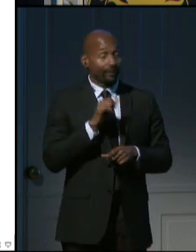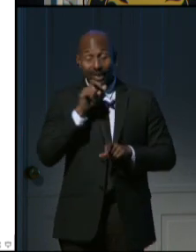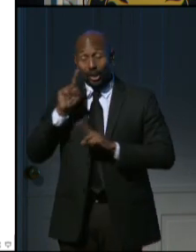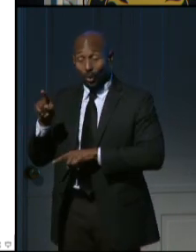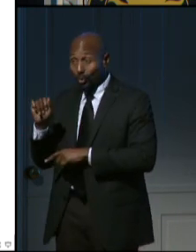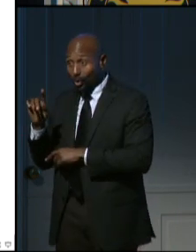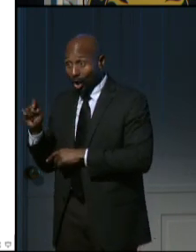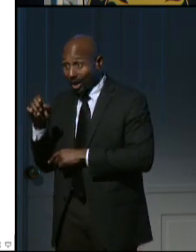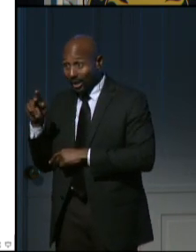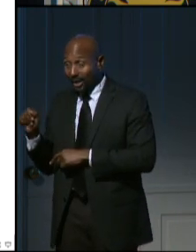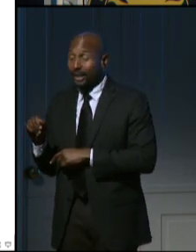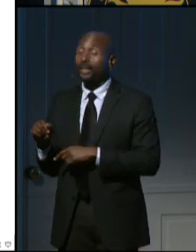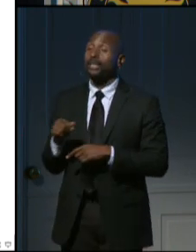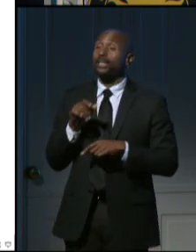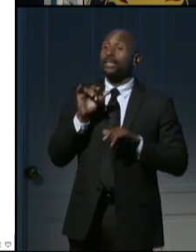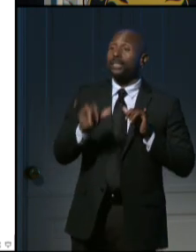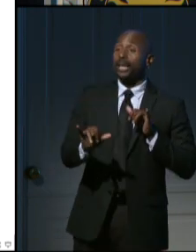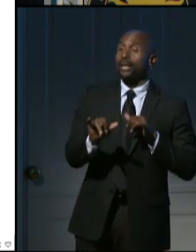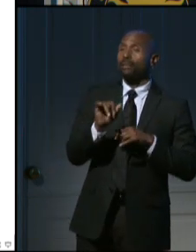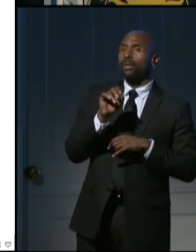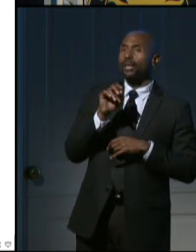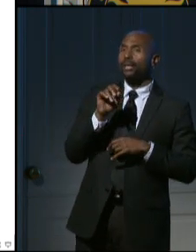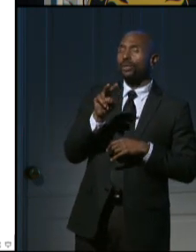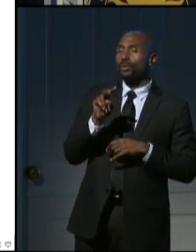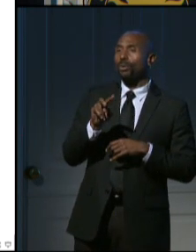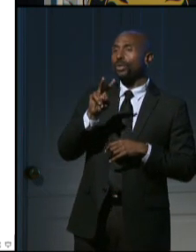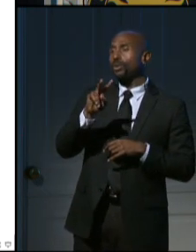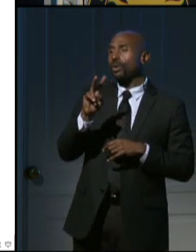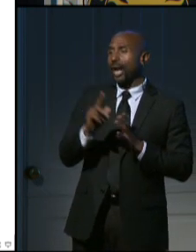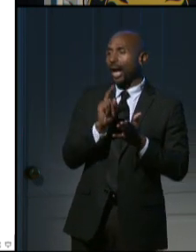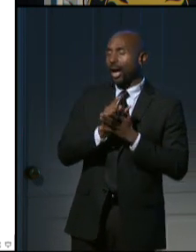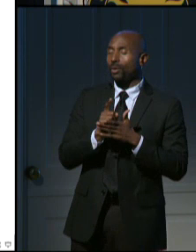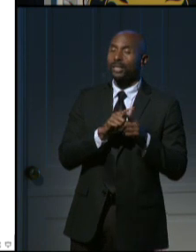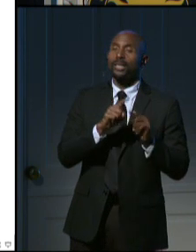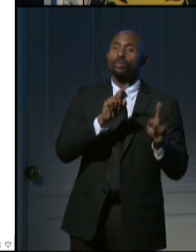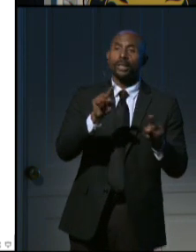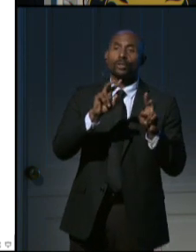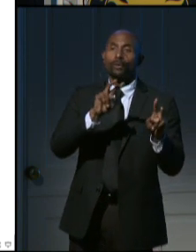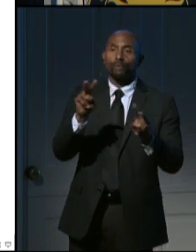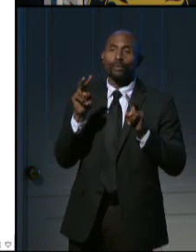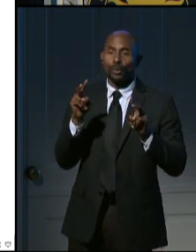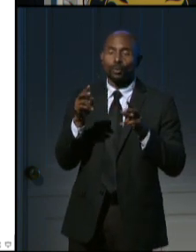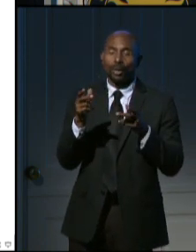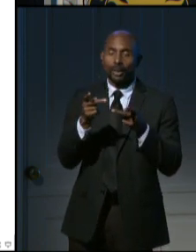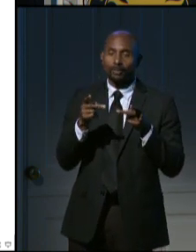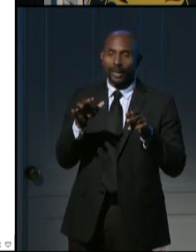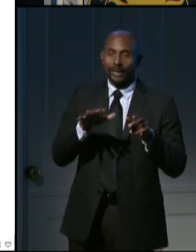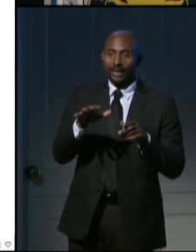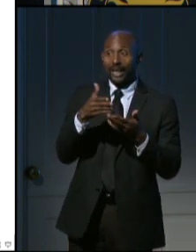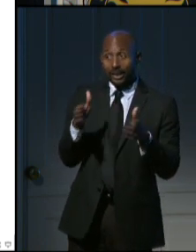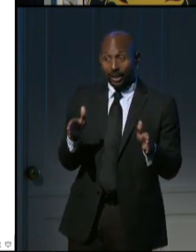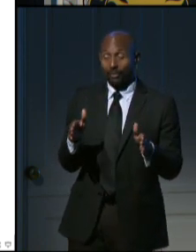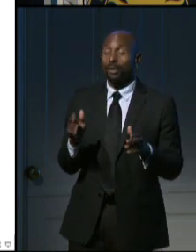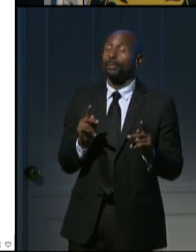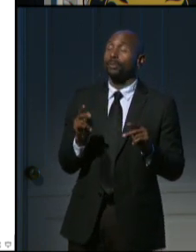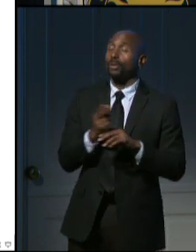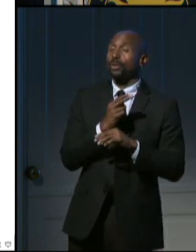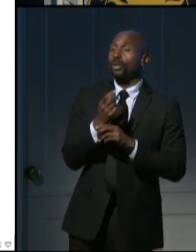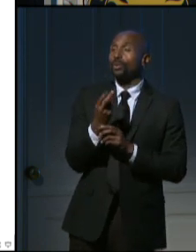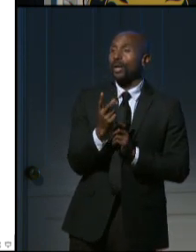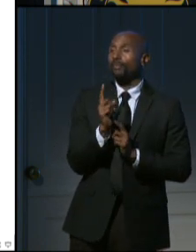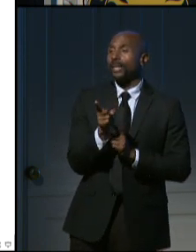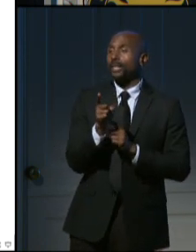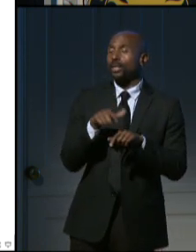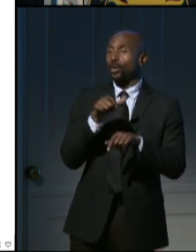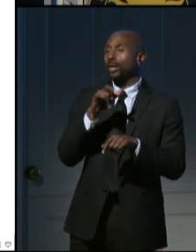on an average of 2.2 hours at the museum, and they went to fewer spaces overall, and people spent 12 minutes longer